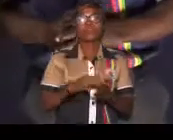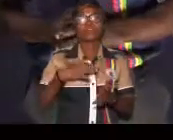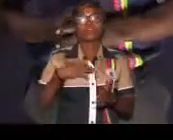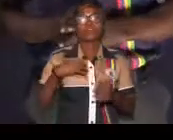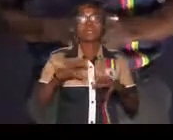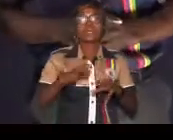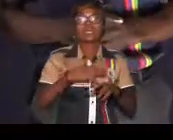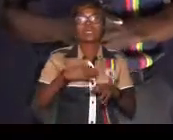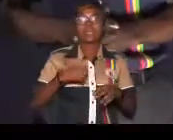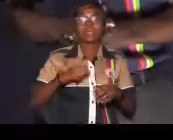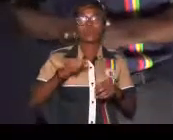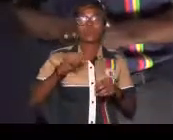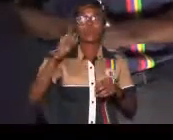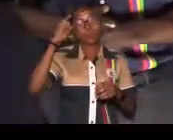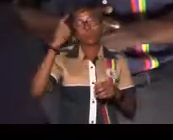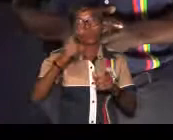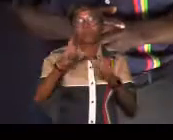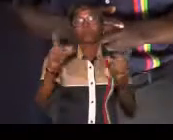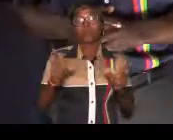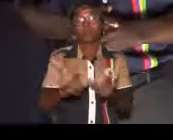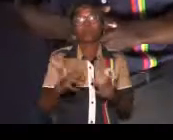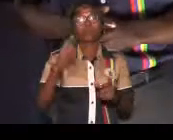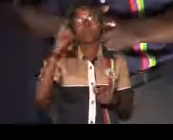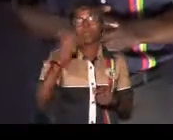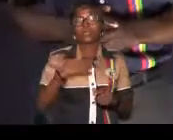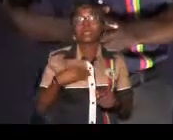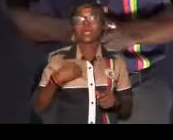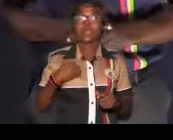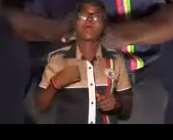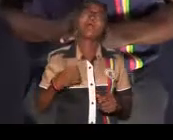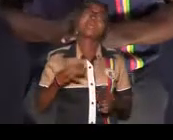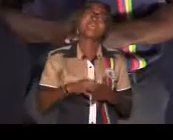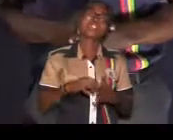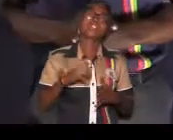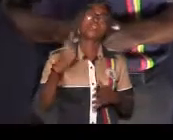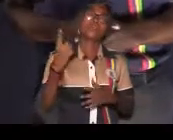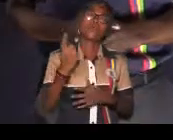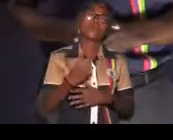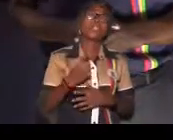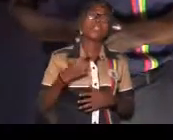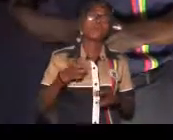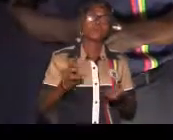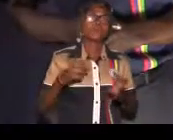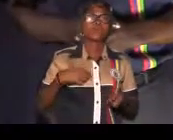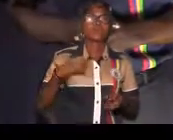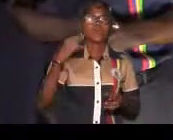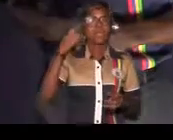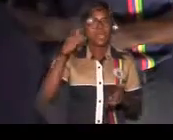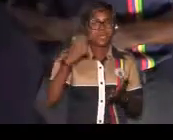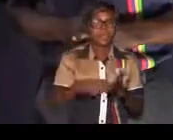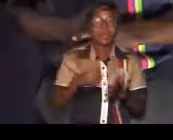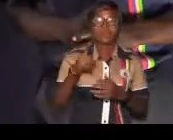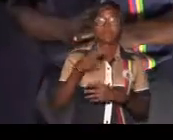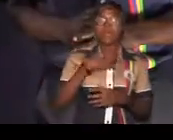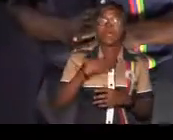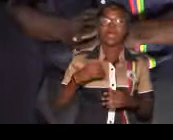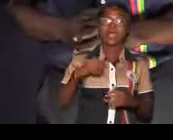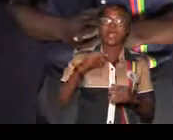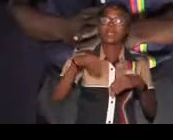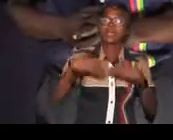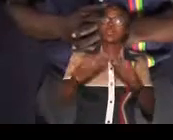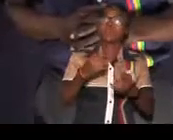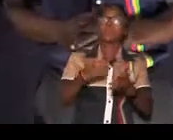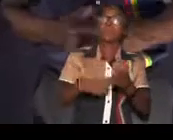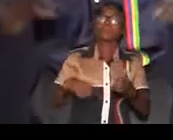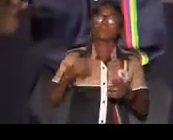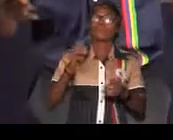your local government education authority, your LGEA. That is the only way we'll be able to identify you and appraise you